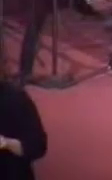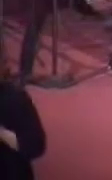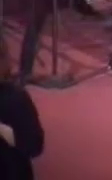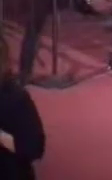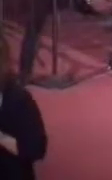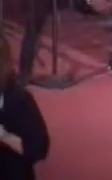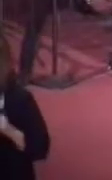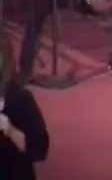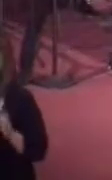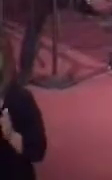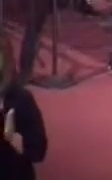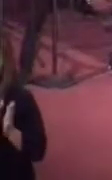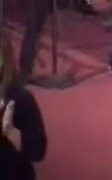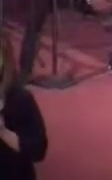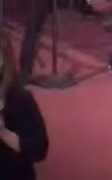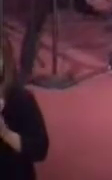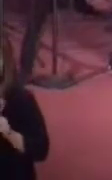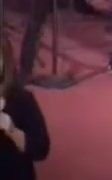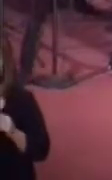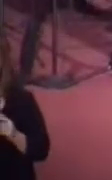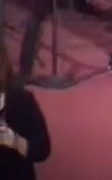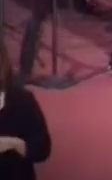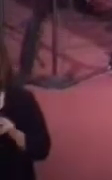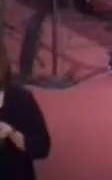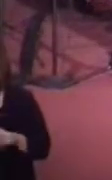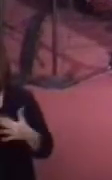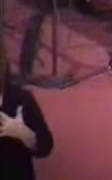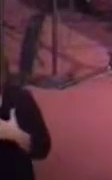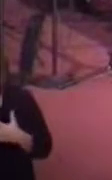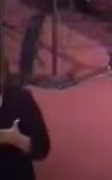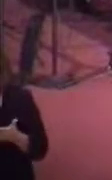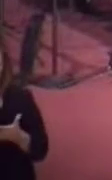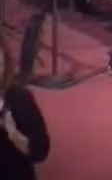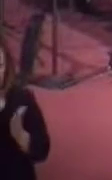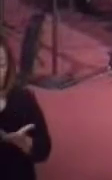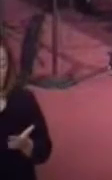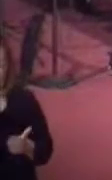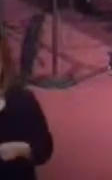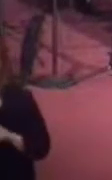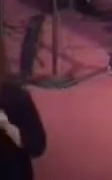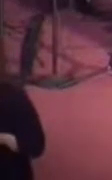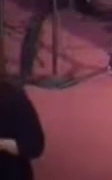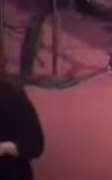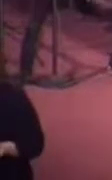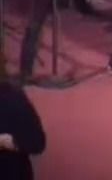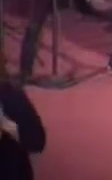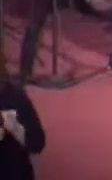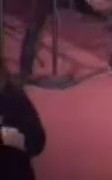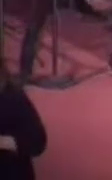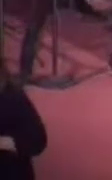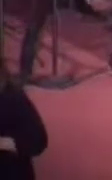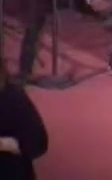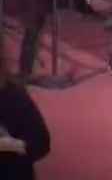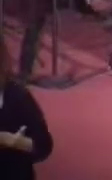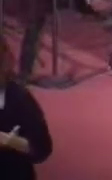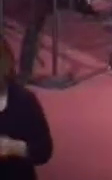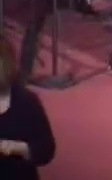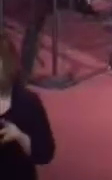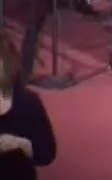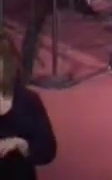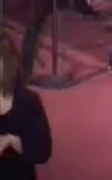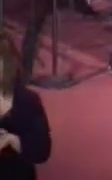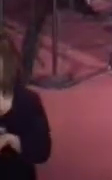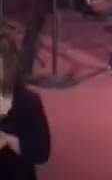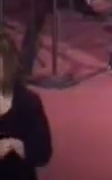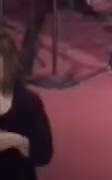Jesus when others are afraid to. He would read his Bible when others would mock him and ridicule him. He would invite people to church, even